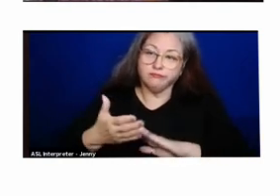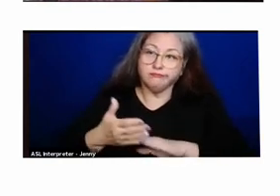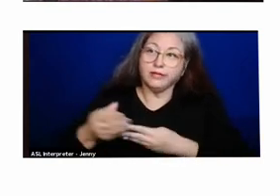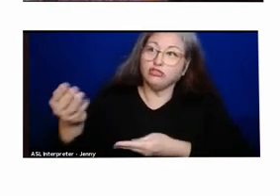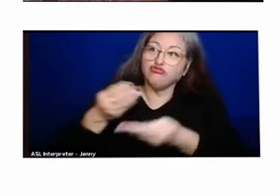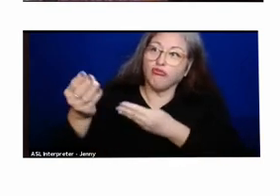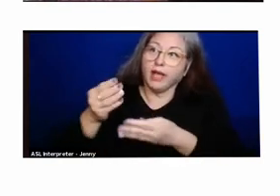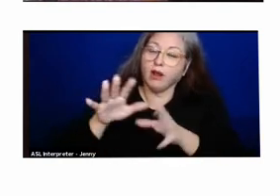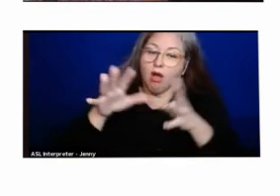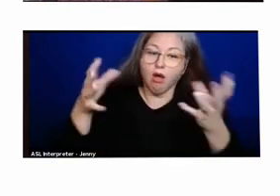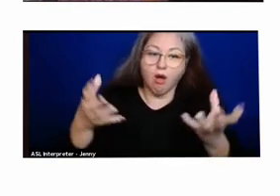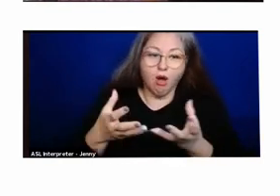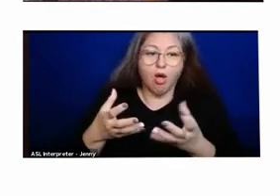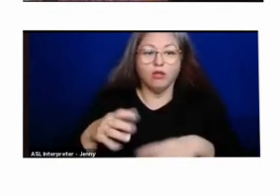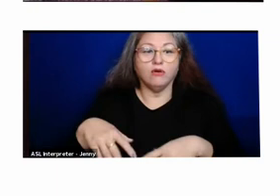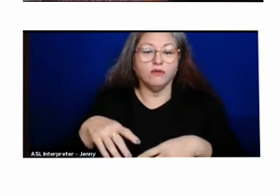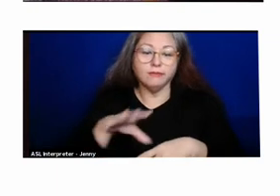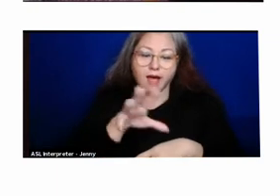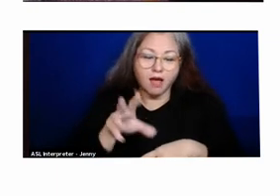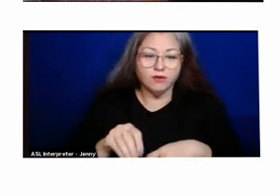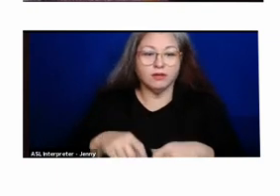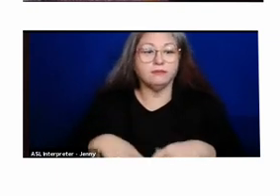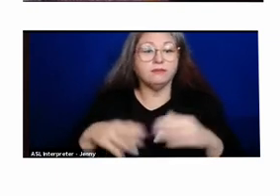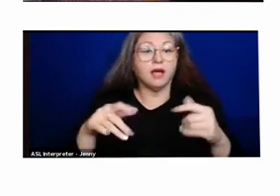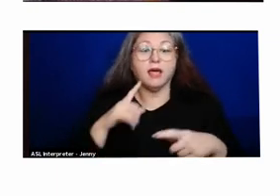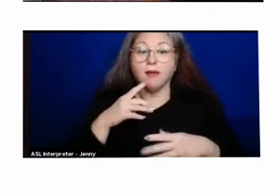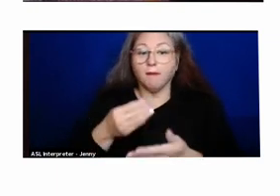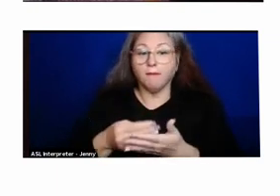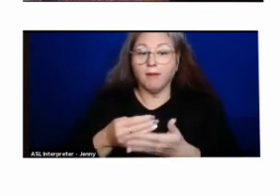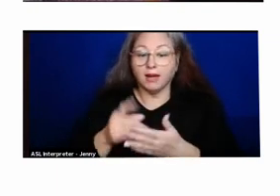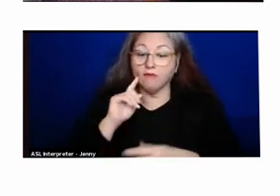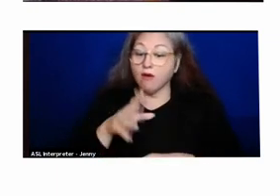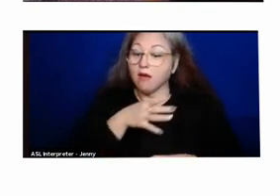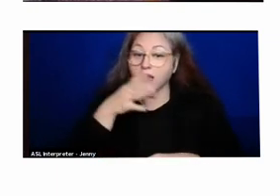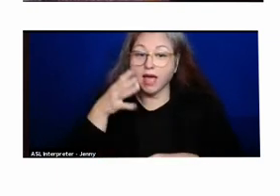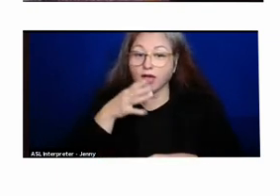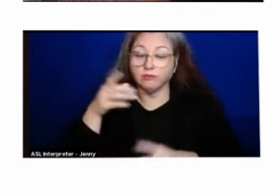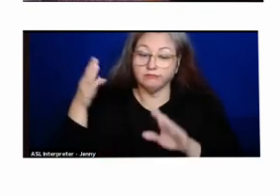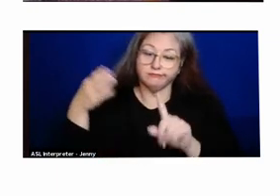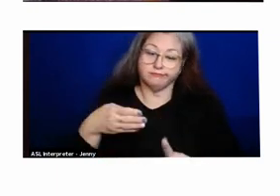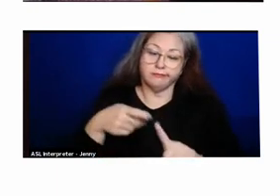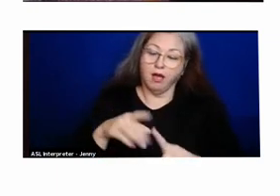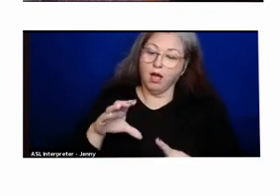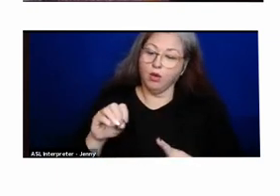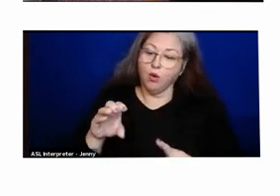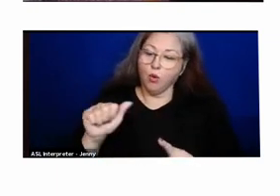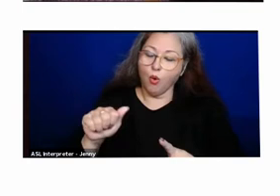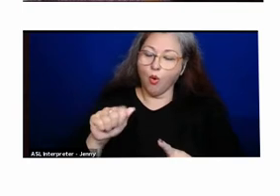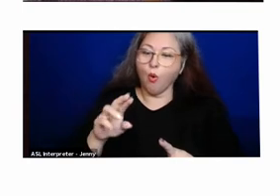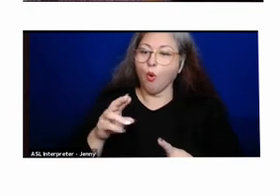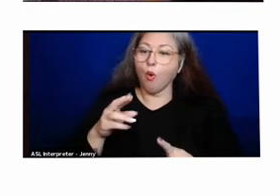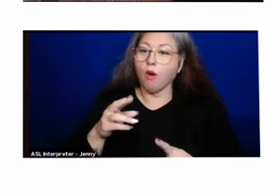continent. Loan money for developing agriculture ended up going mainly to cocoa and export and not to other